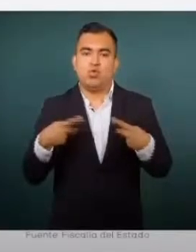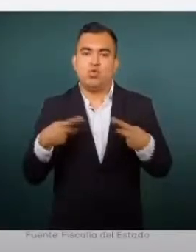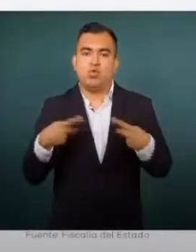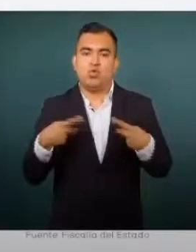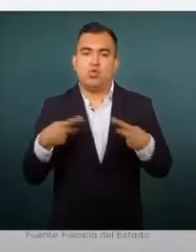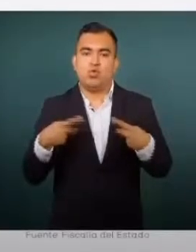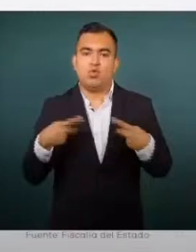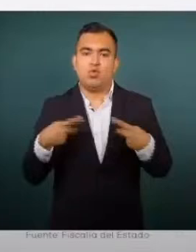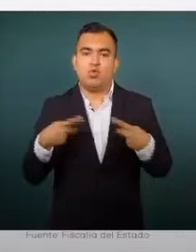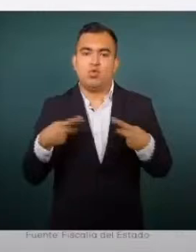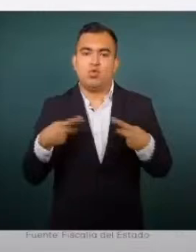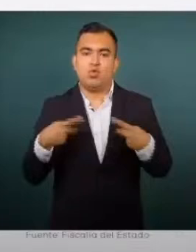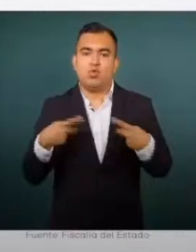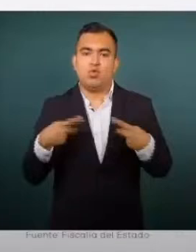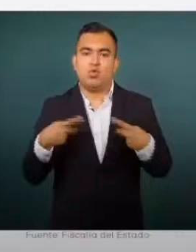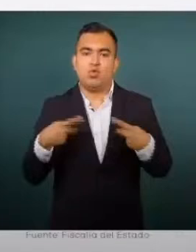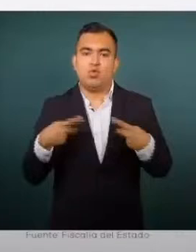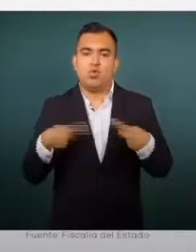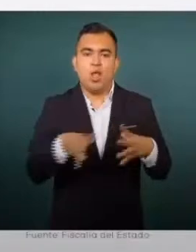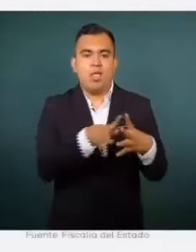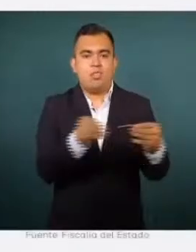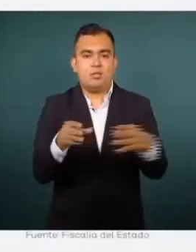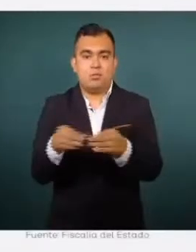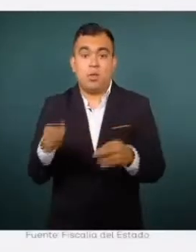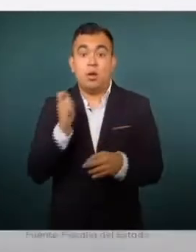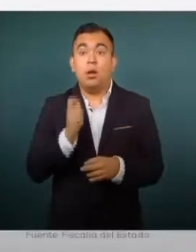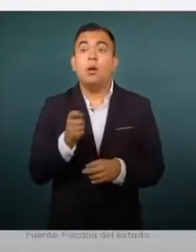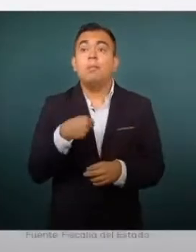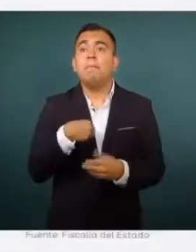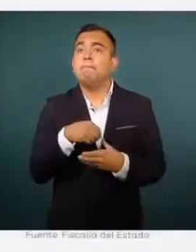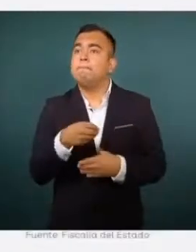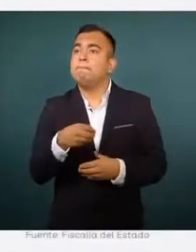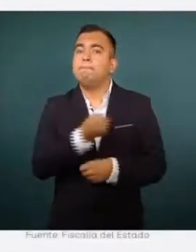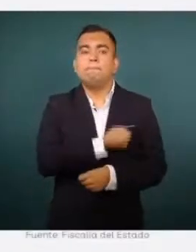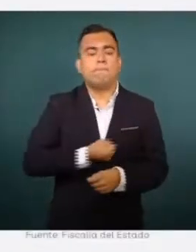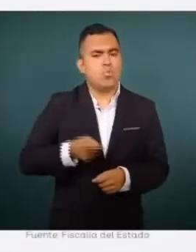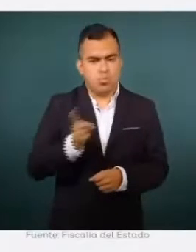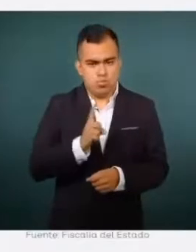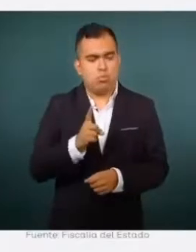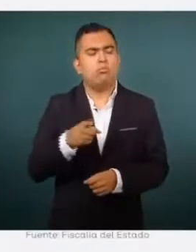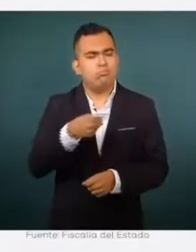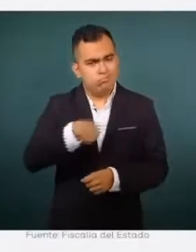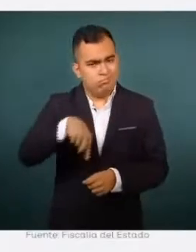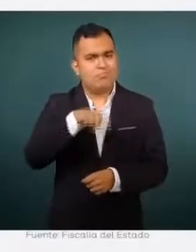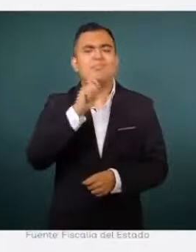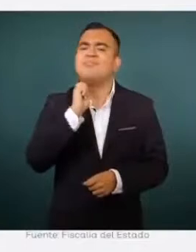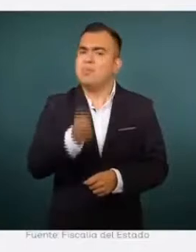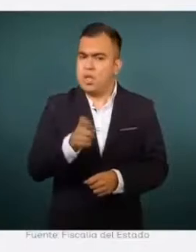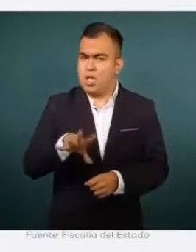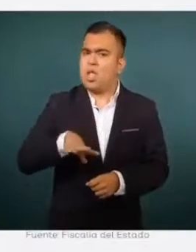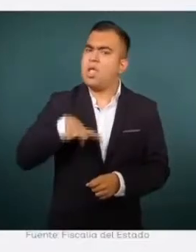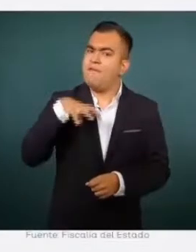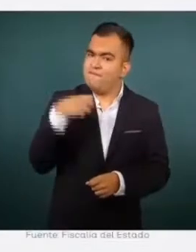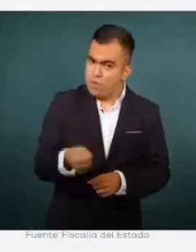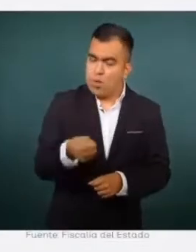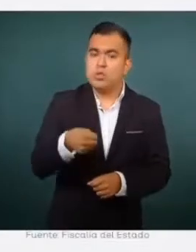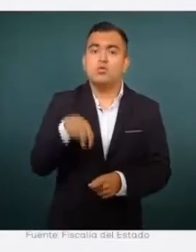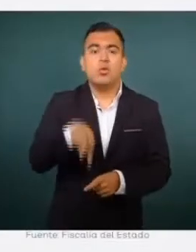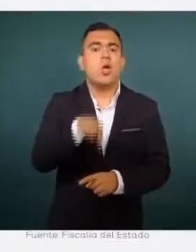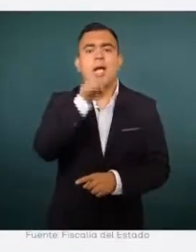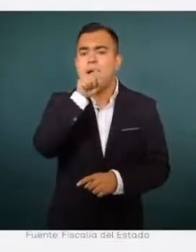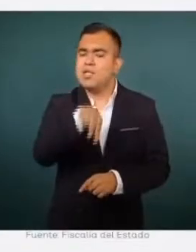So it looks like they've done some of the work. Esconder este tema. Estamos haciendo un enorme esfuerzo y somos el